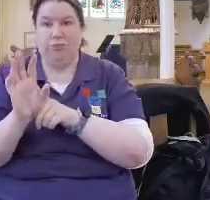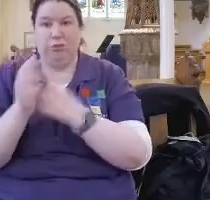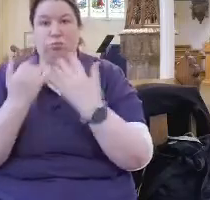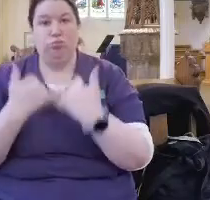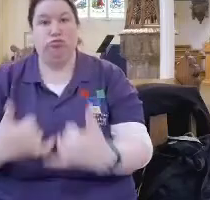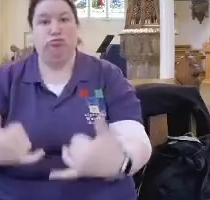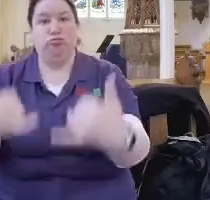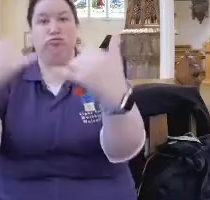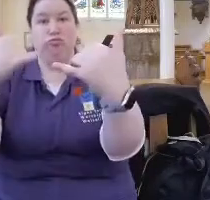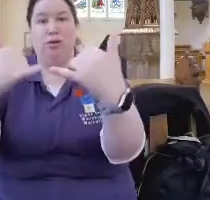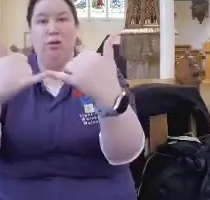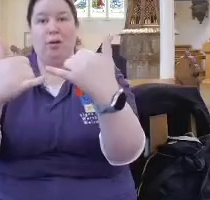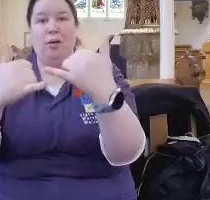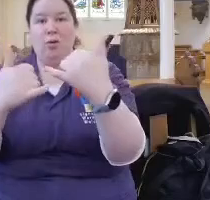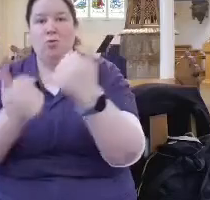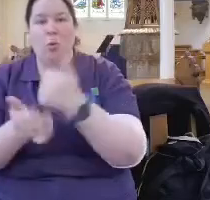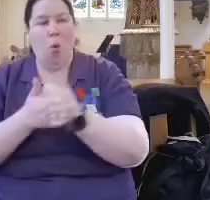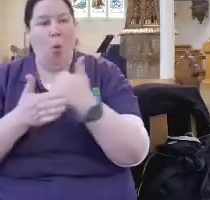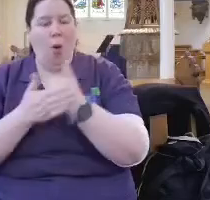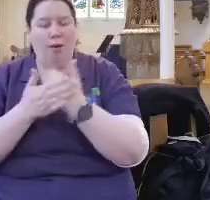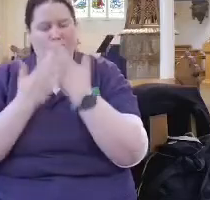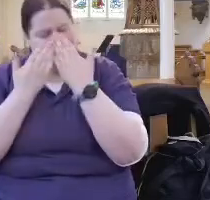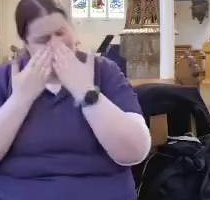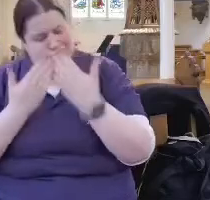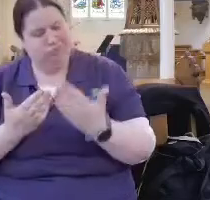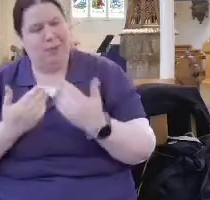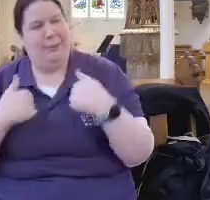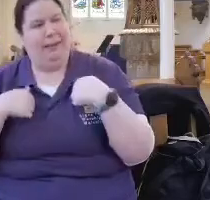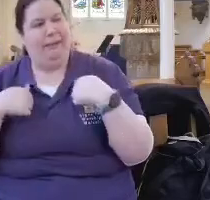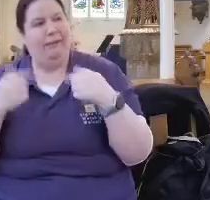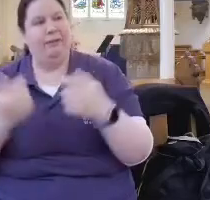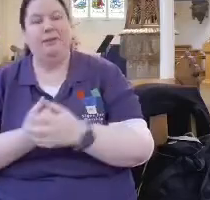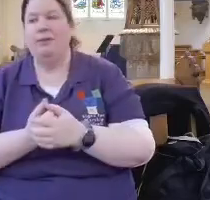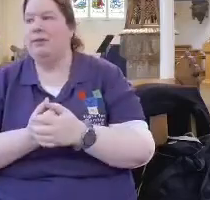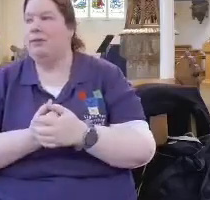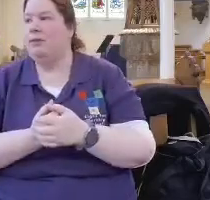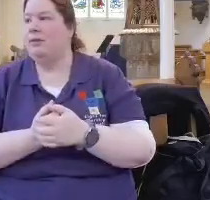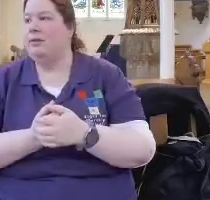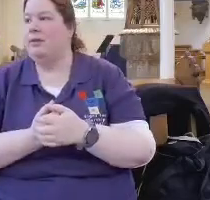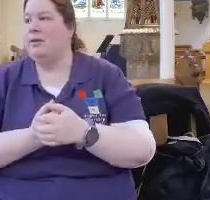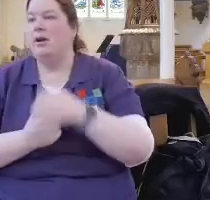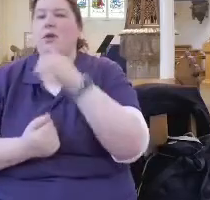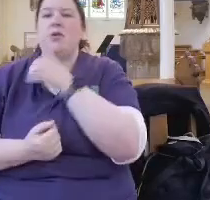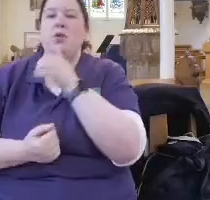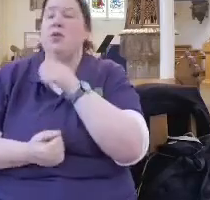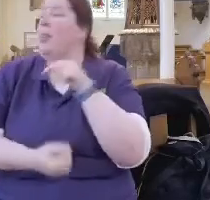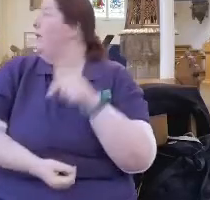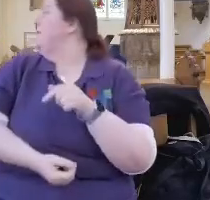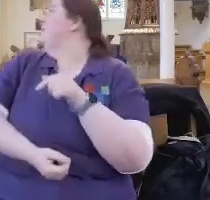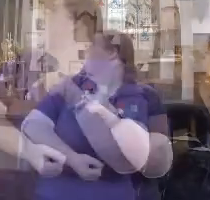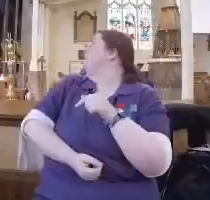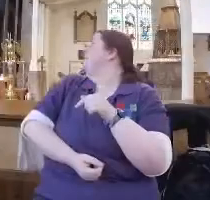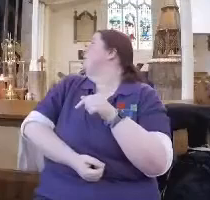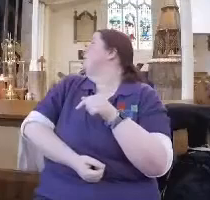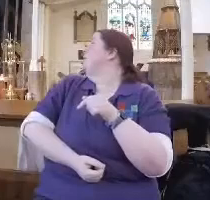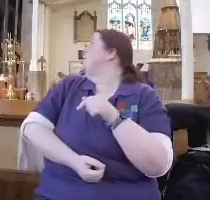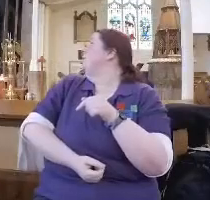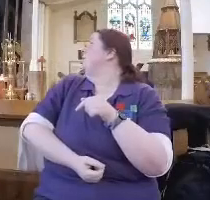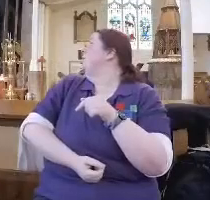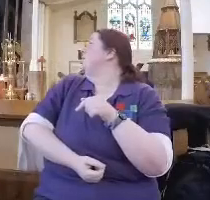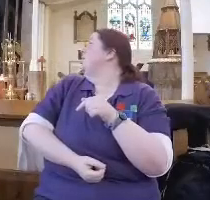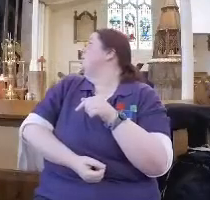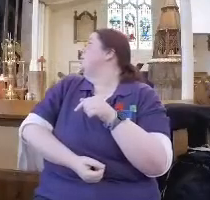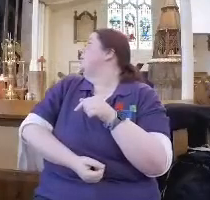an honour to have the chance to talk to you. I'm using this, I've got a slight snuffle, so I'll try not to sneeze into